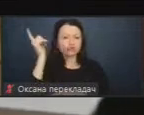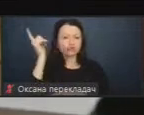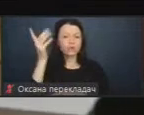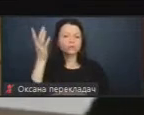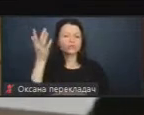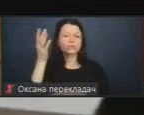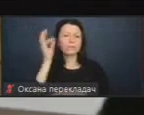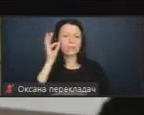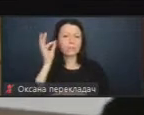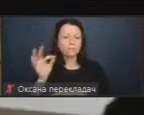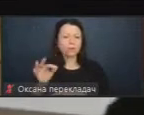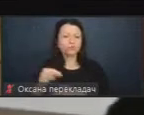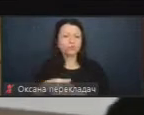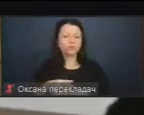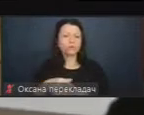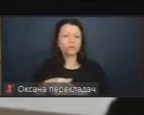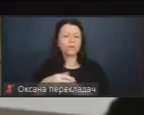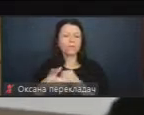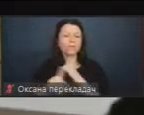Finland,